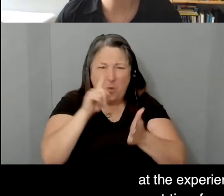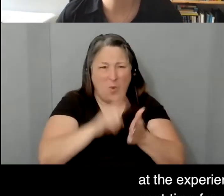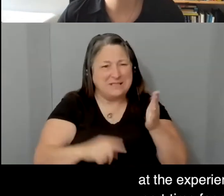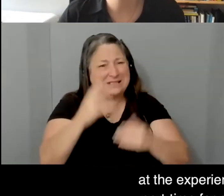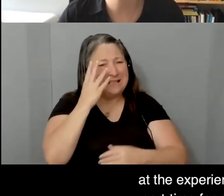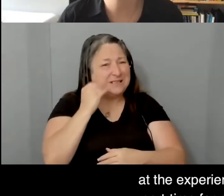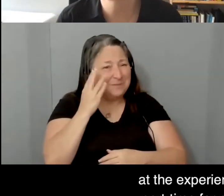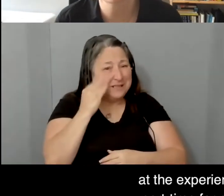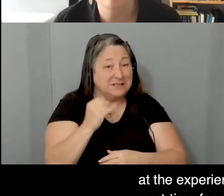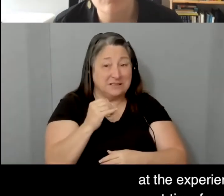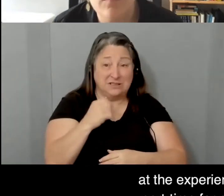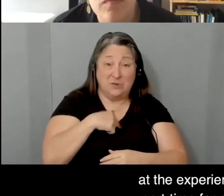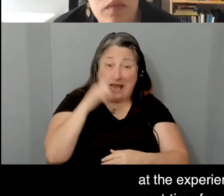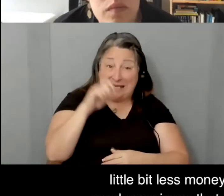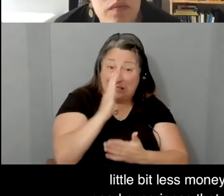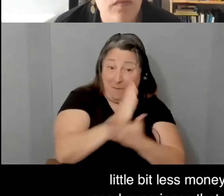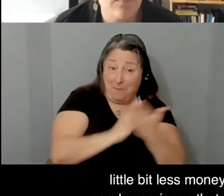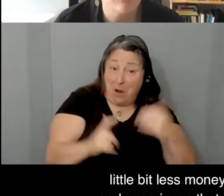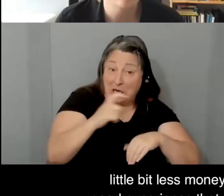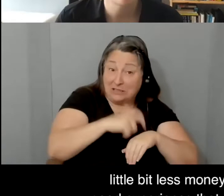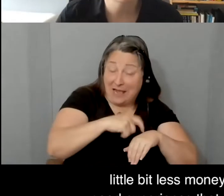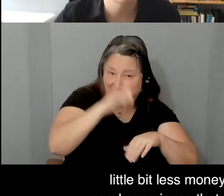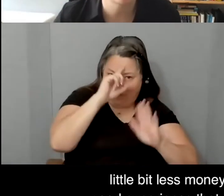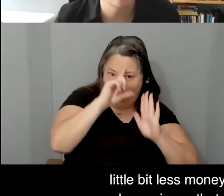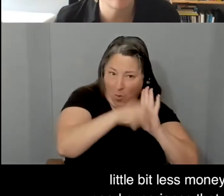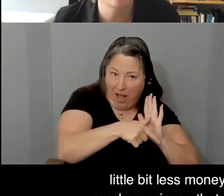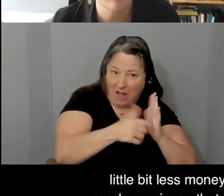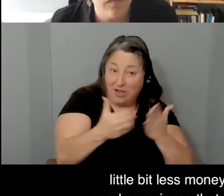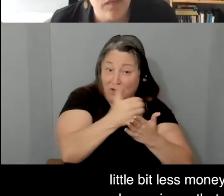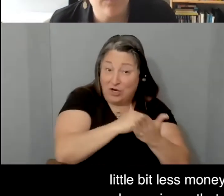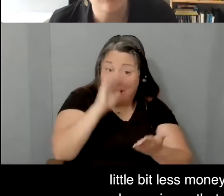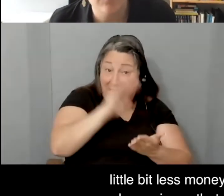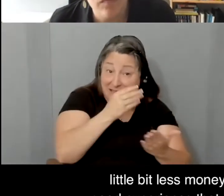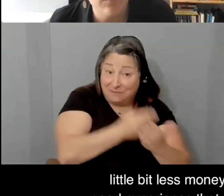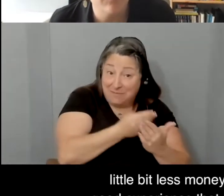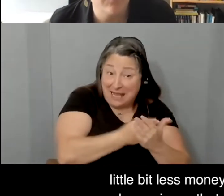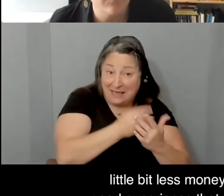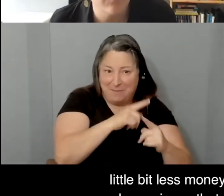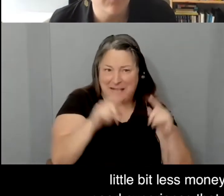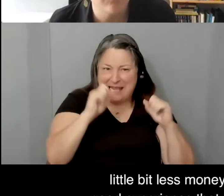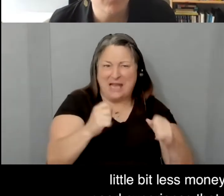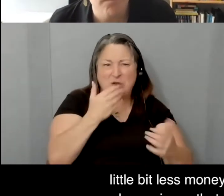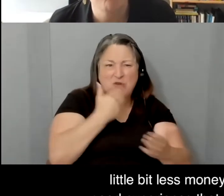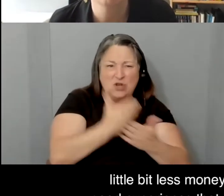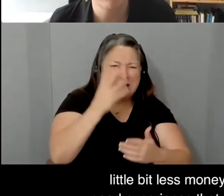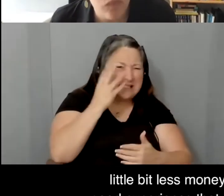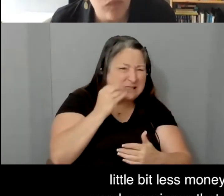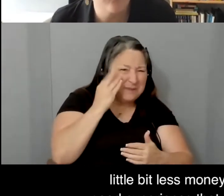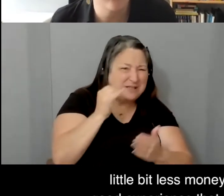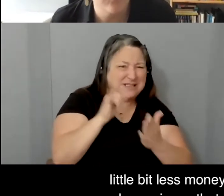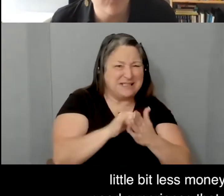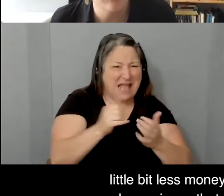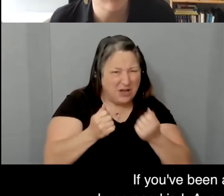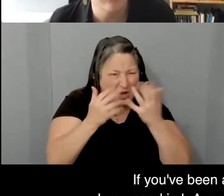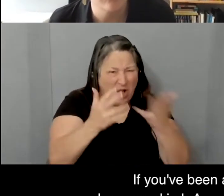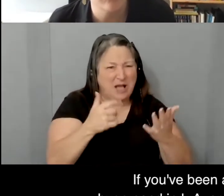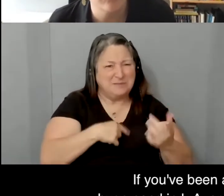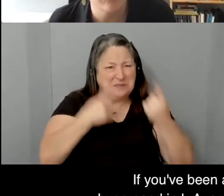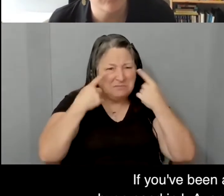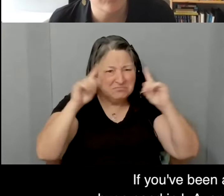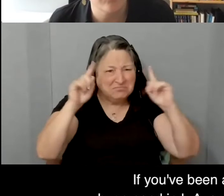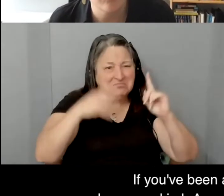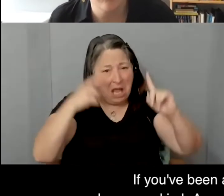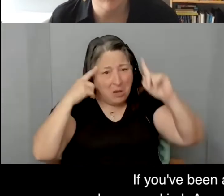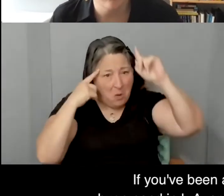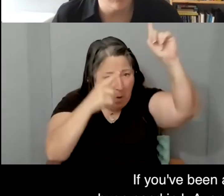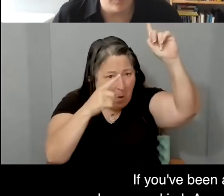need to go to part-time for a little while and make a little bit less money, but you can get some really good experience that pushes you towards your goals. If